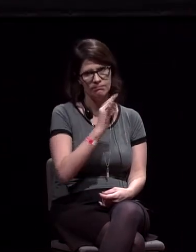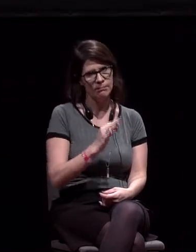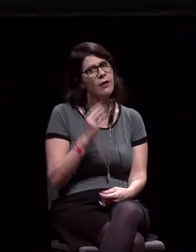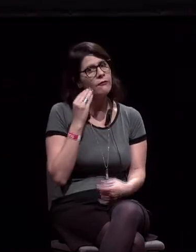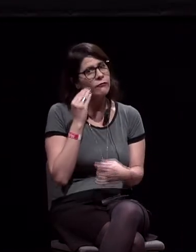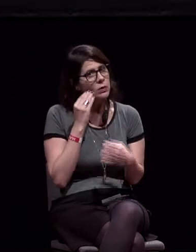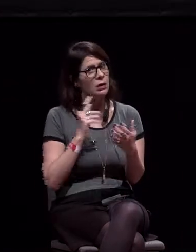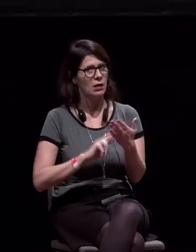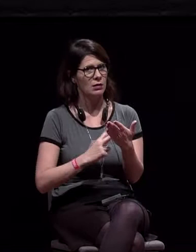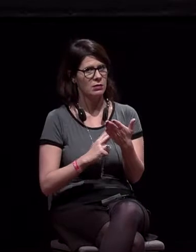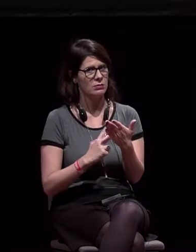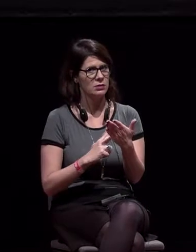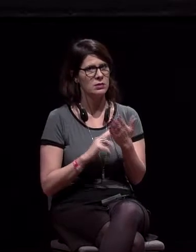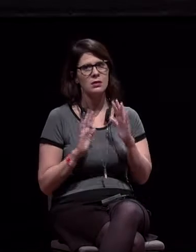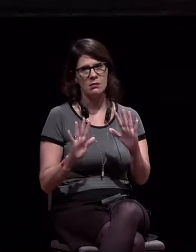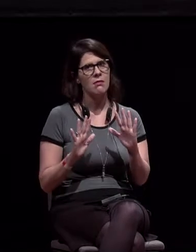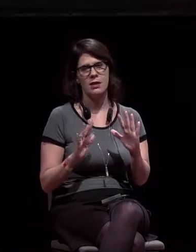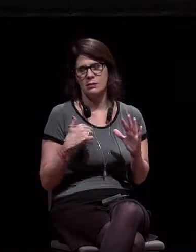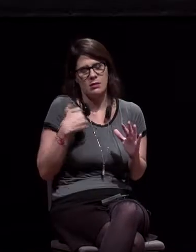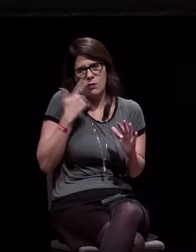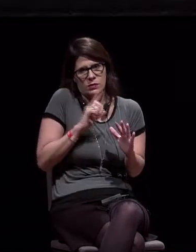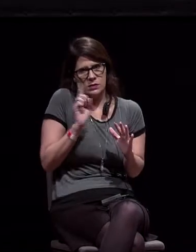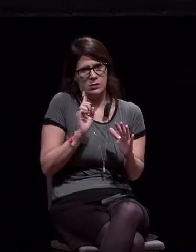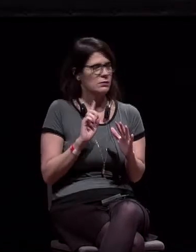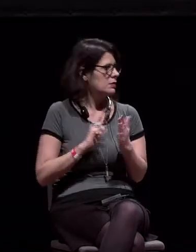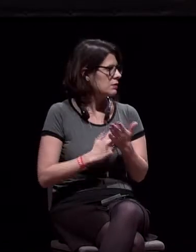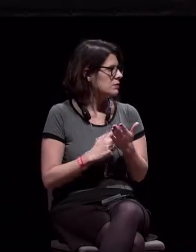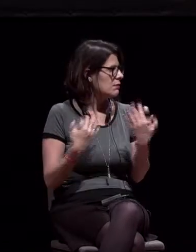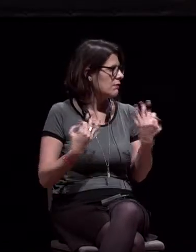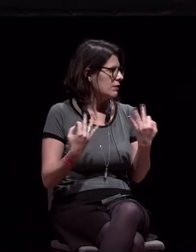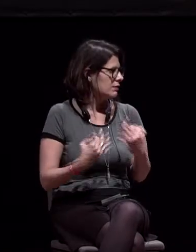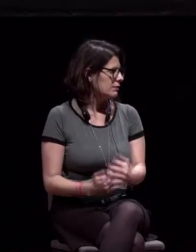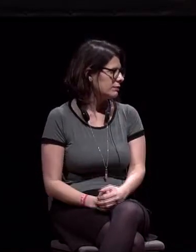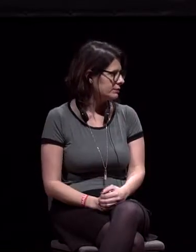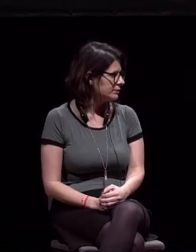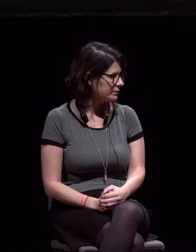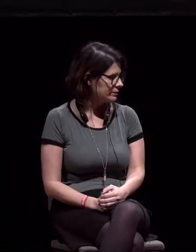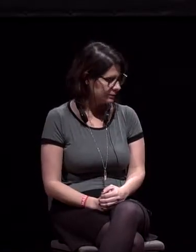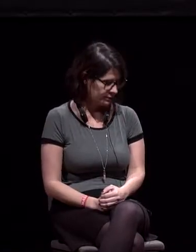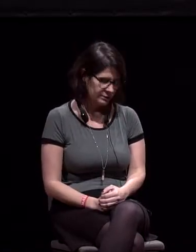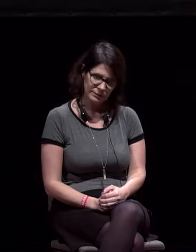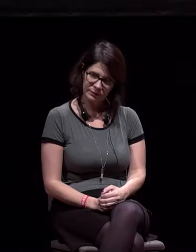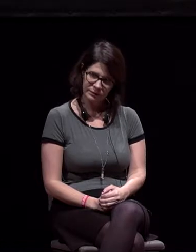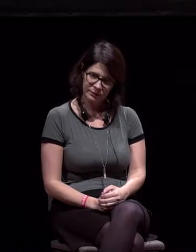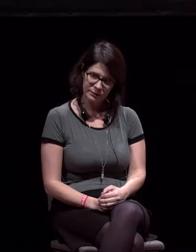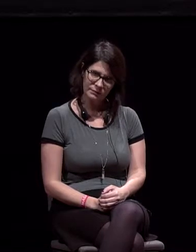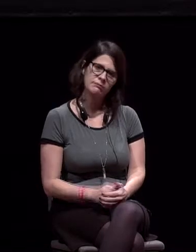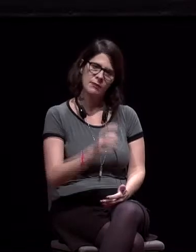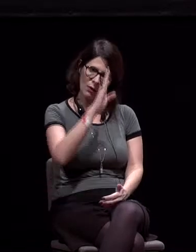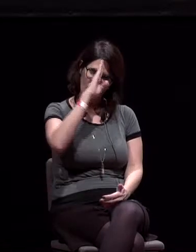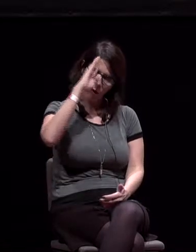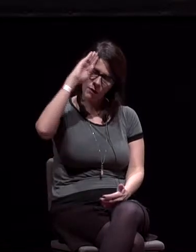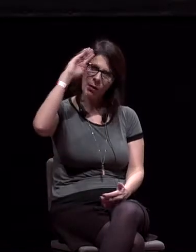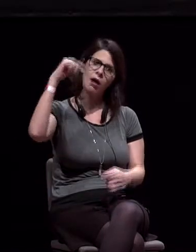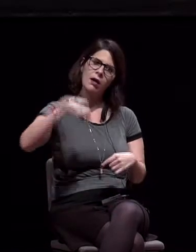de la Revolución Cubana. Entonces, mientras Cuba era vista como un modelo, ya en ese momento los artistas no